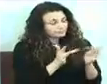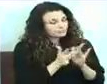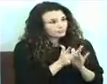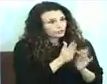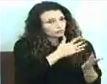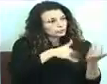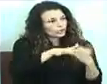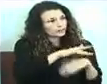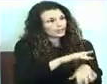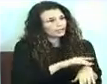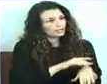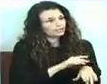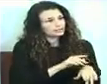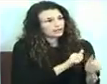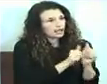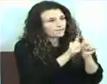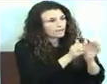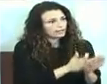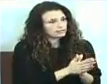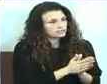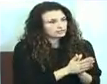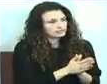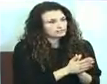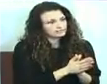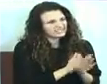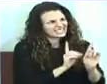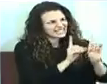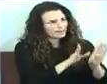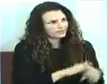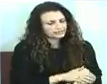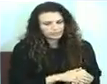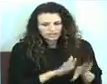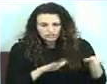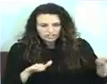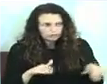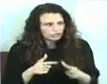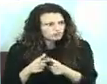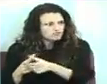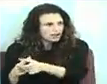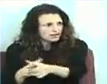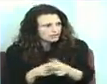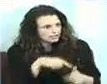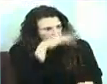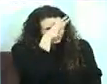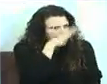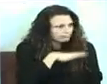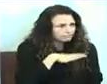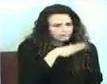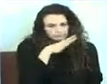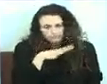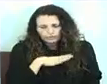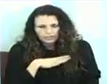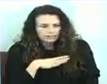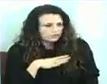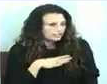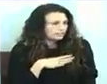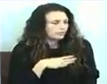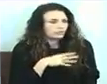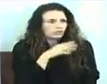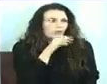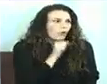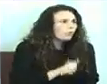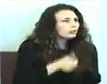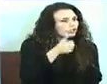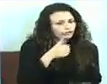disciples, but there were kids running. There were women, men. There were older folks,